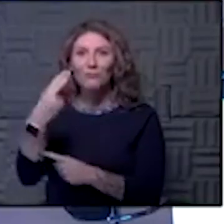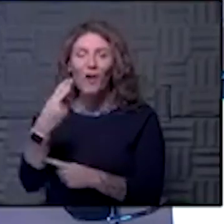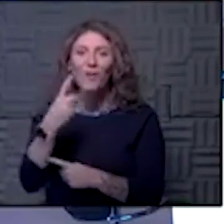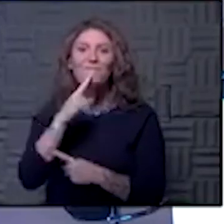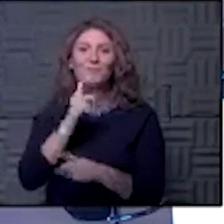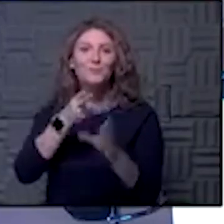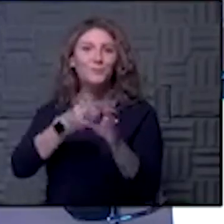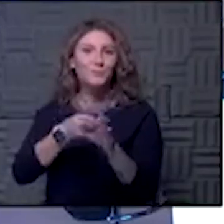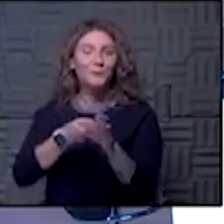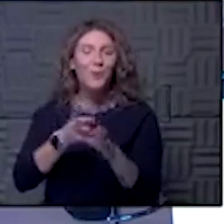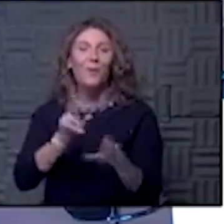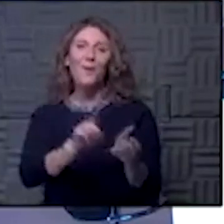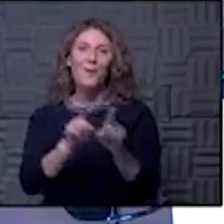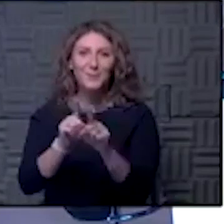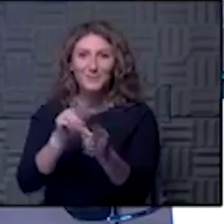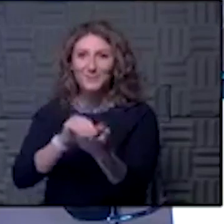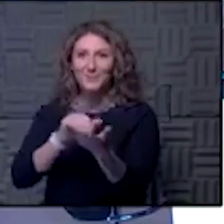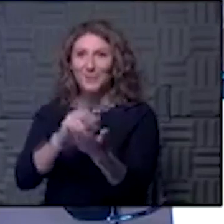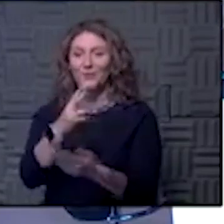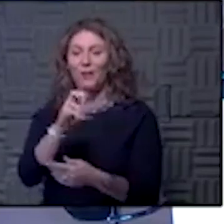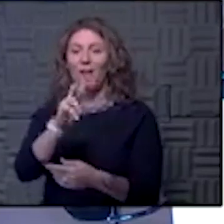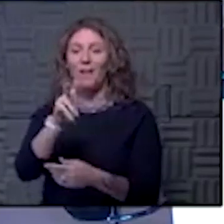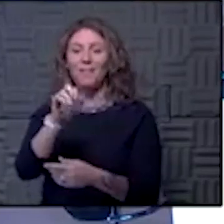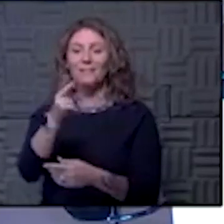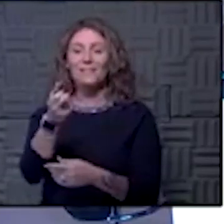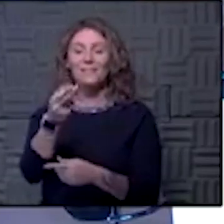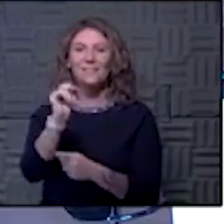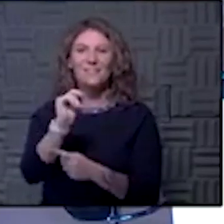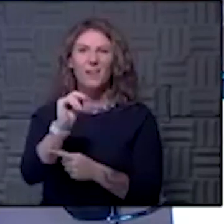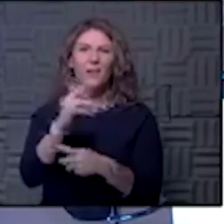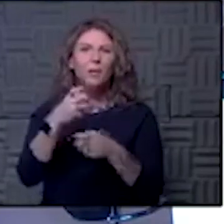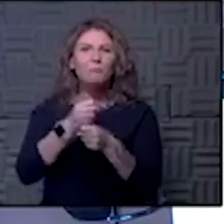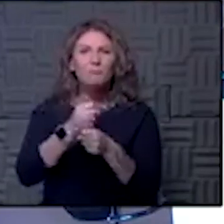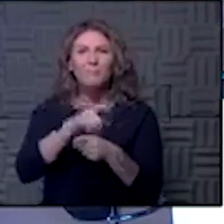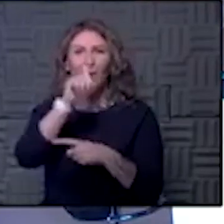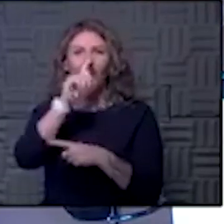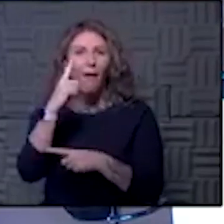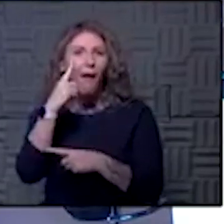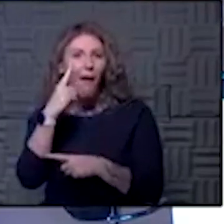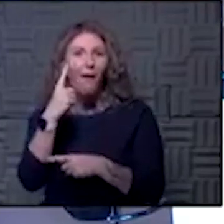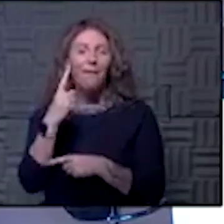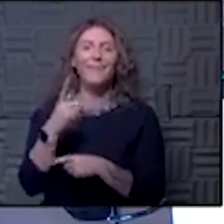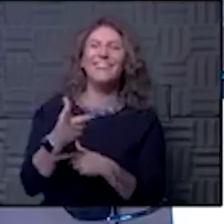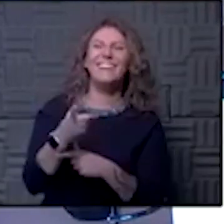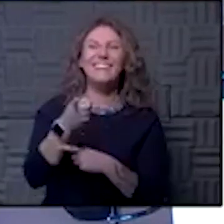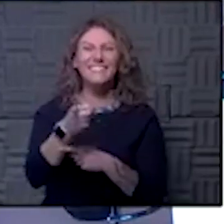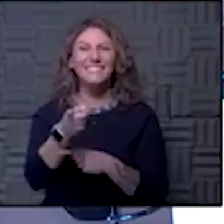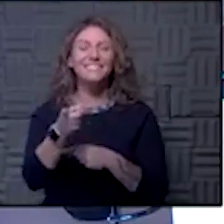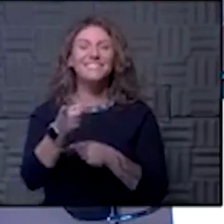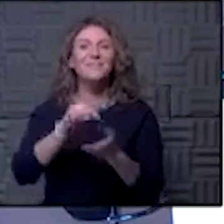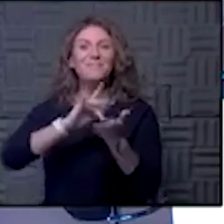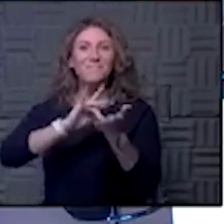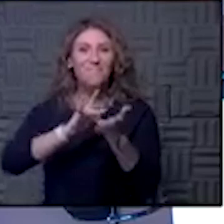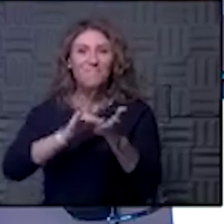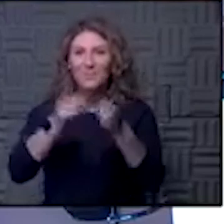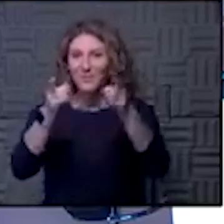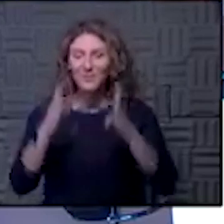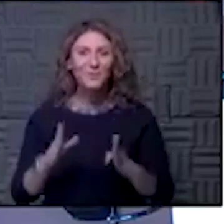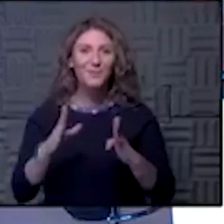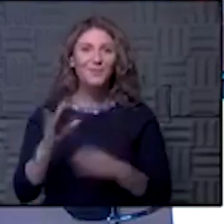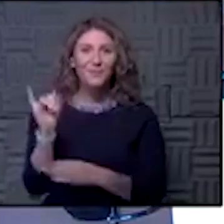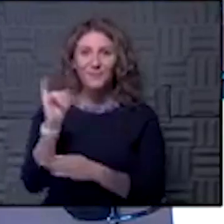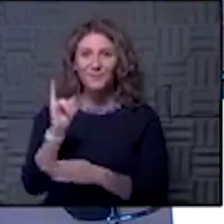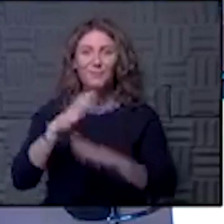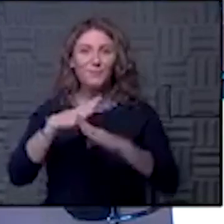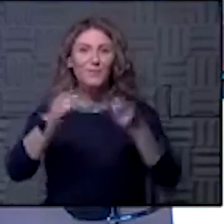in crime, Dr. Dana Hawkinson, who we kindly refer to as Hawkeye, or the Hawk. Dana is our Medical Director of Infection Prevention and Control.